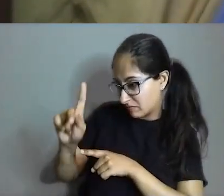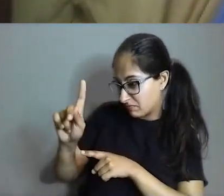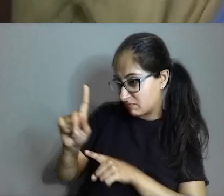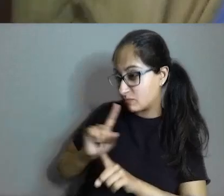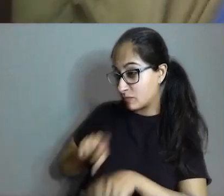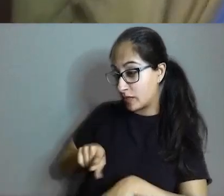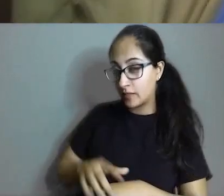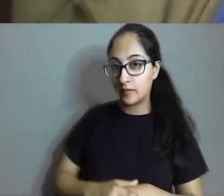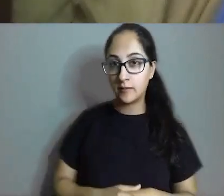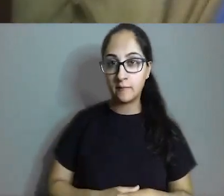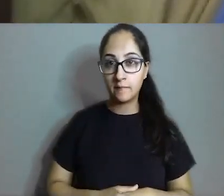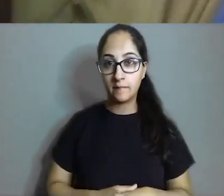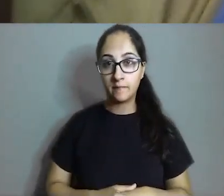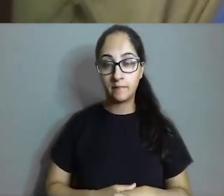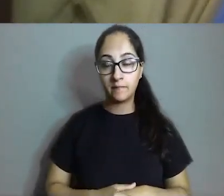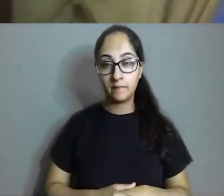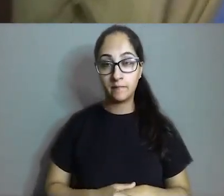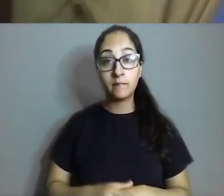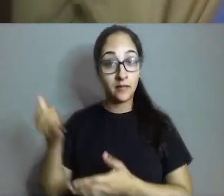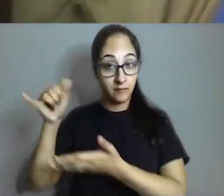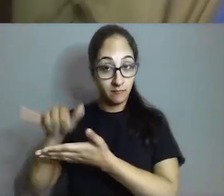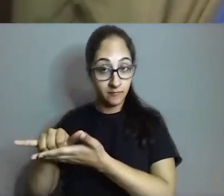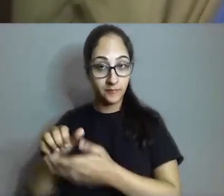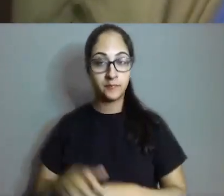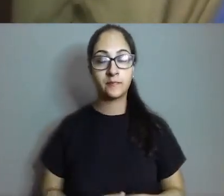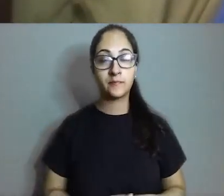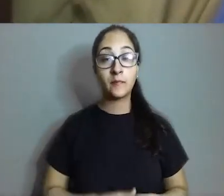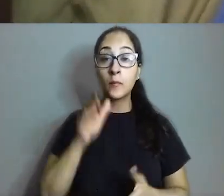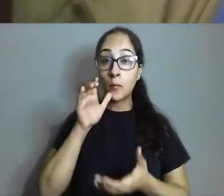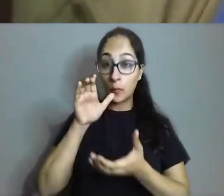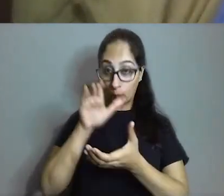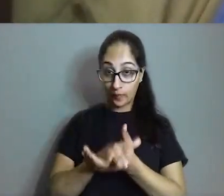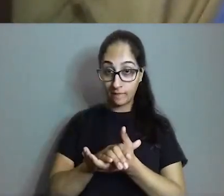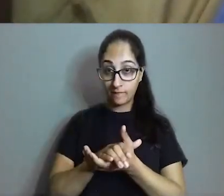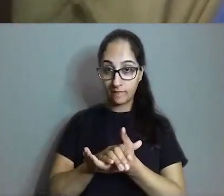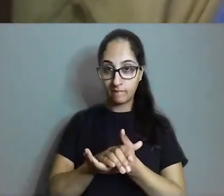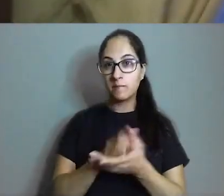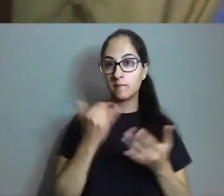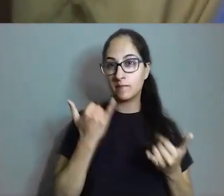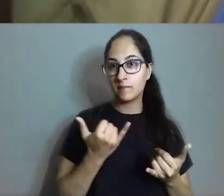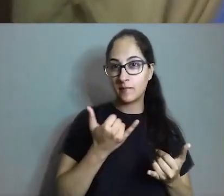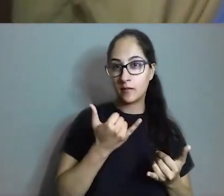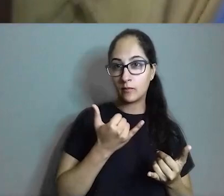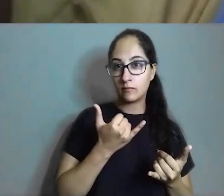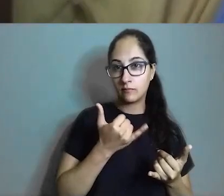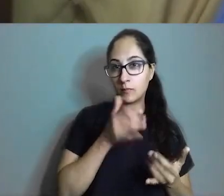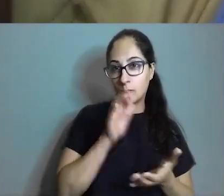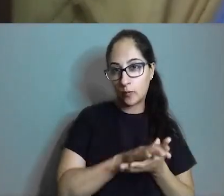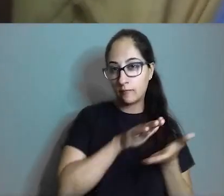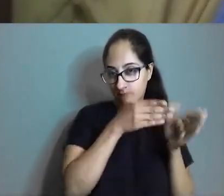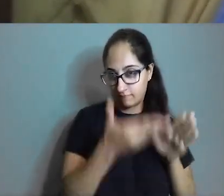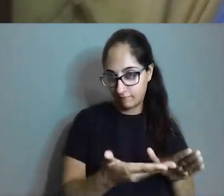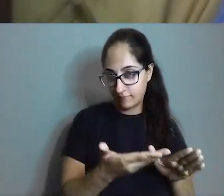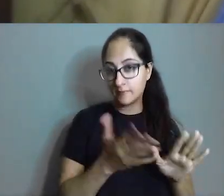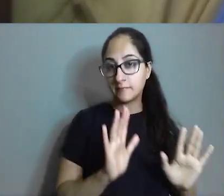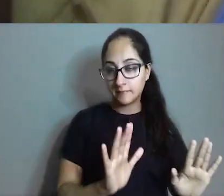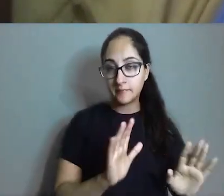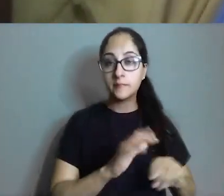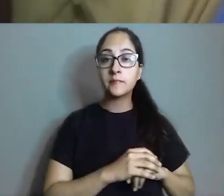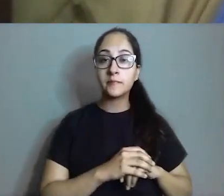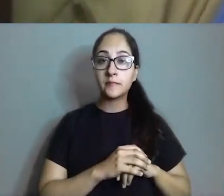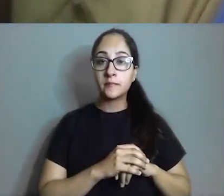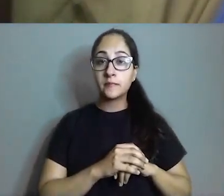fantastic, thank you so much, can I call you tomorrow to let you know? And my wife, who has passed away since,